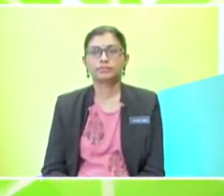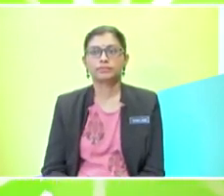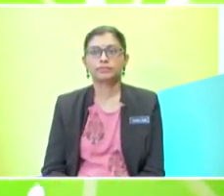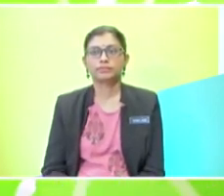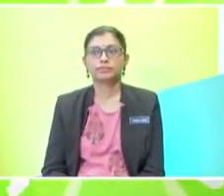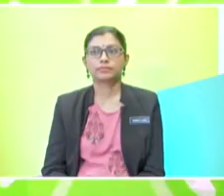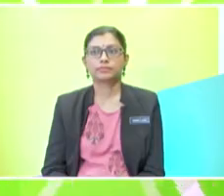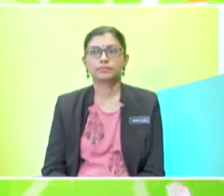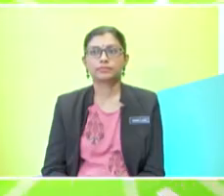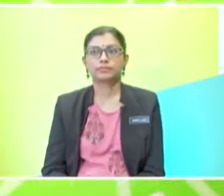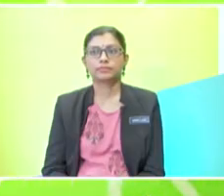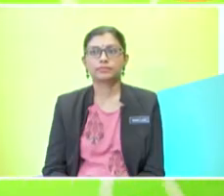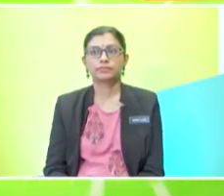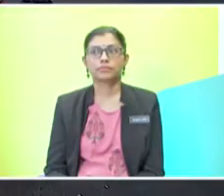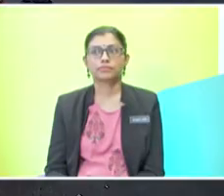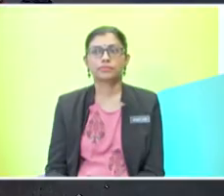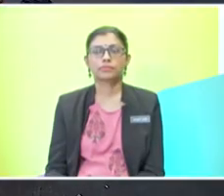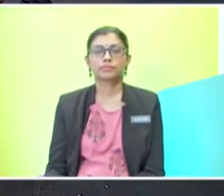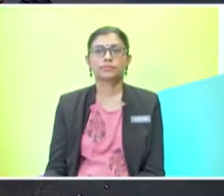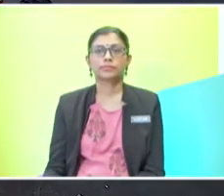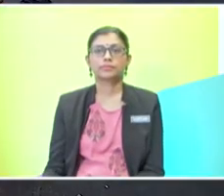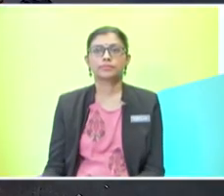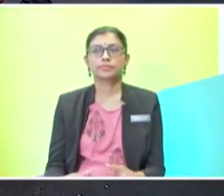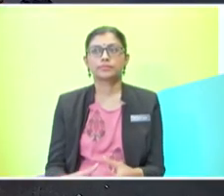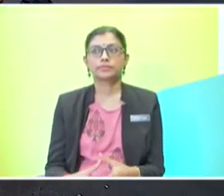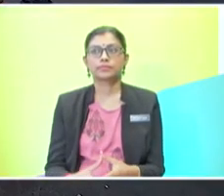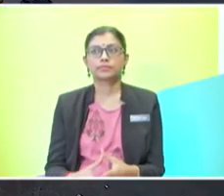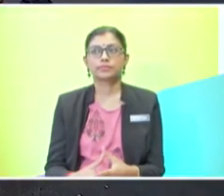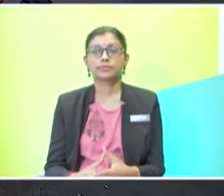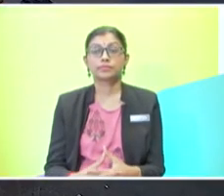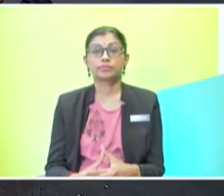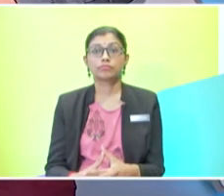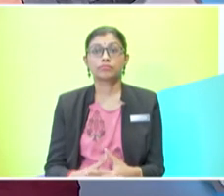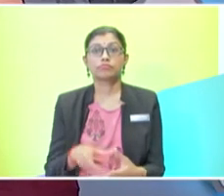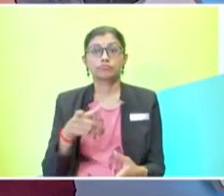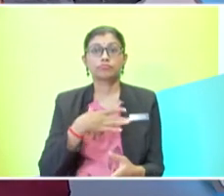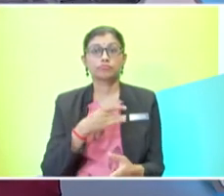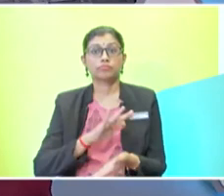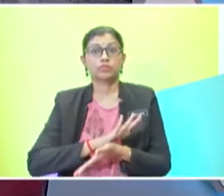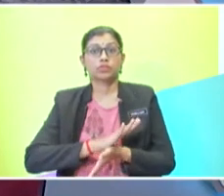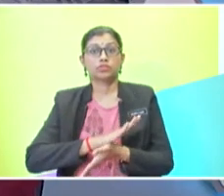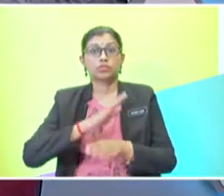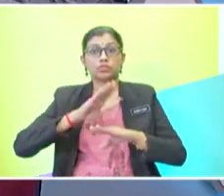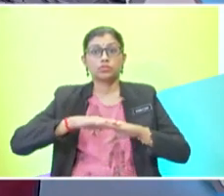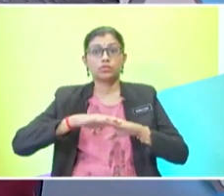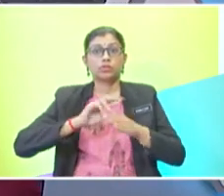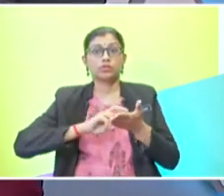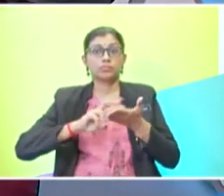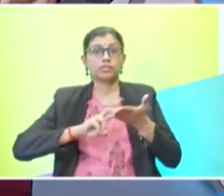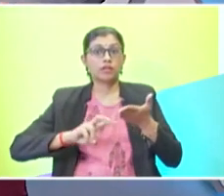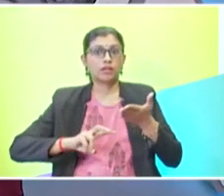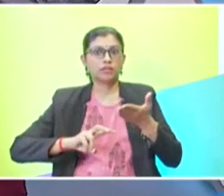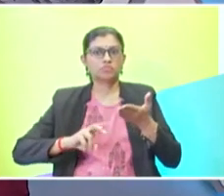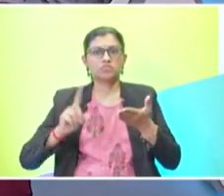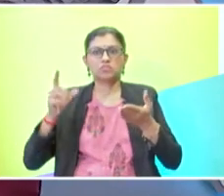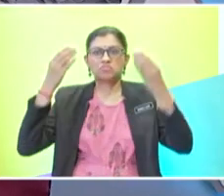Well, while waiting for him to write the word cheese, do you like cheese on your pizza, Mr. Warren? Oh, I really love them. Yeah? I love